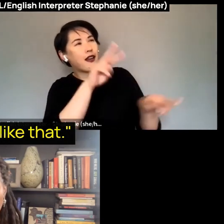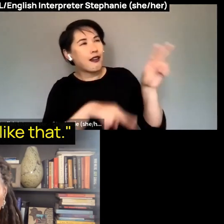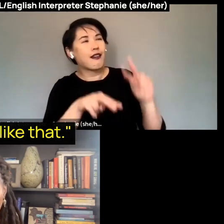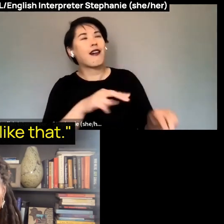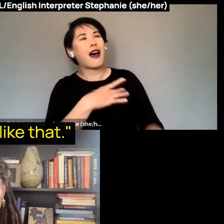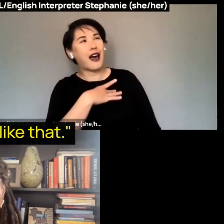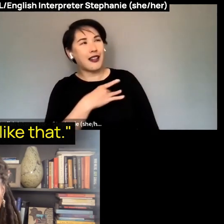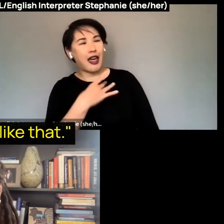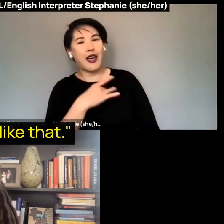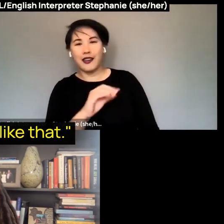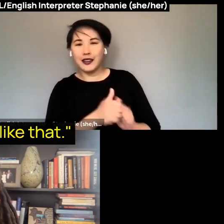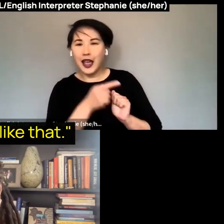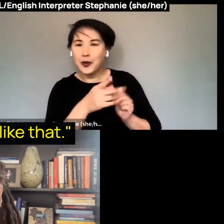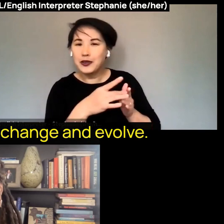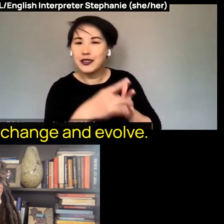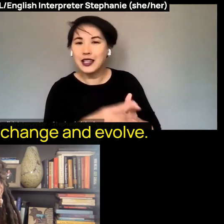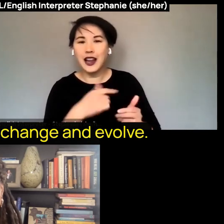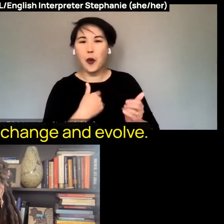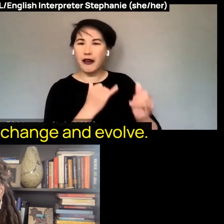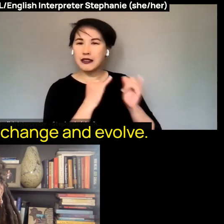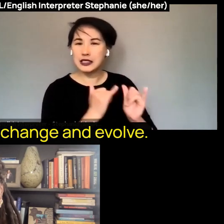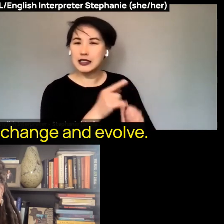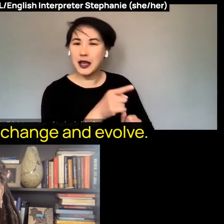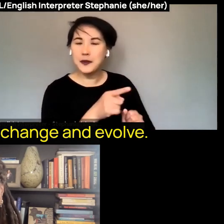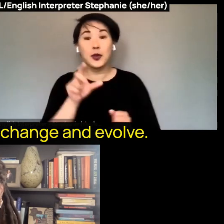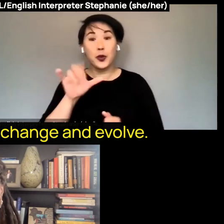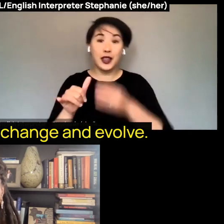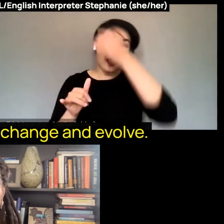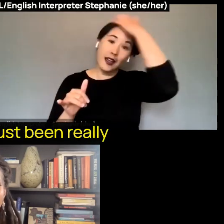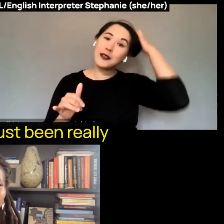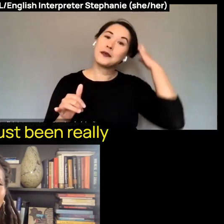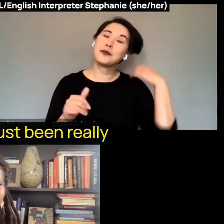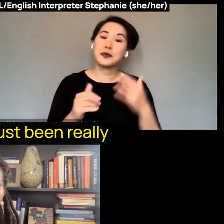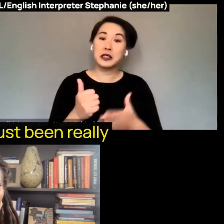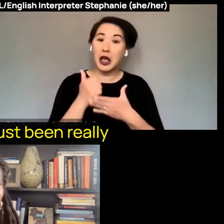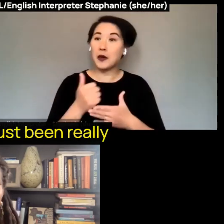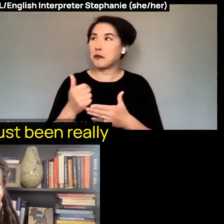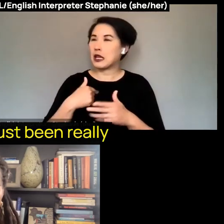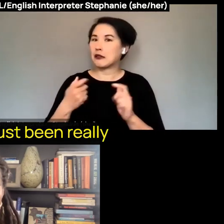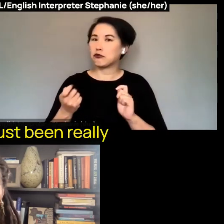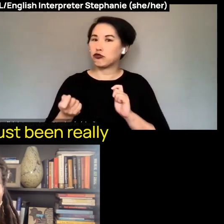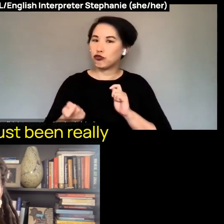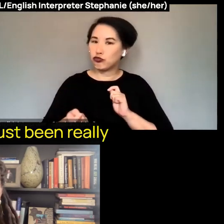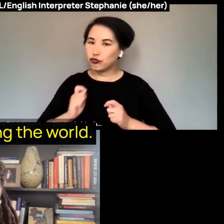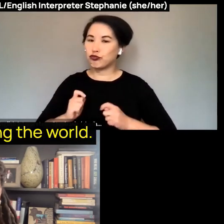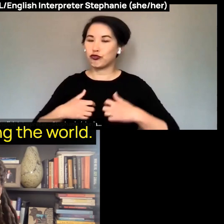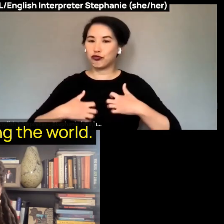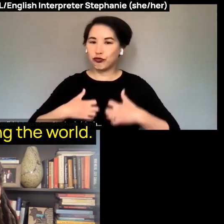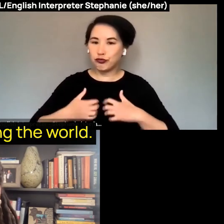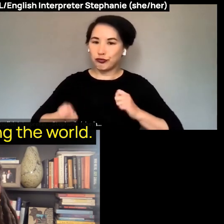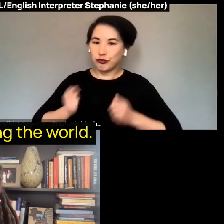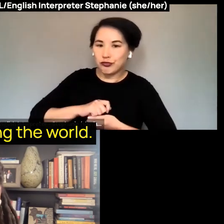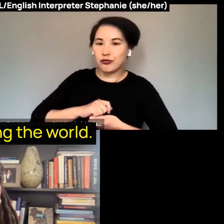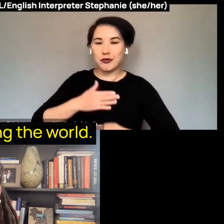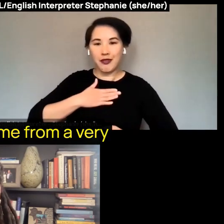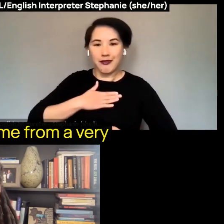want to lead like that. And that's really helped change and evolve. And then also, it's just been really just sort of seeing